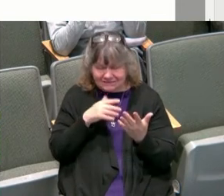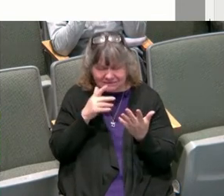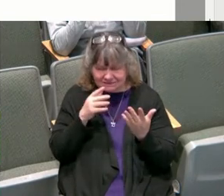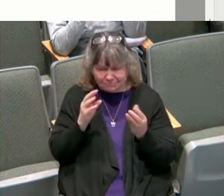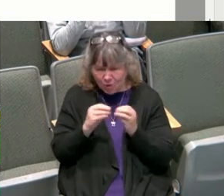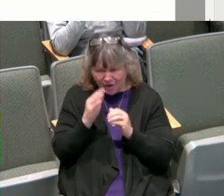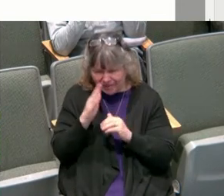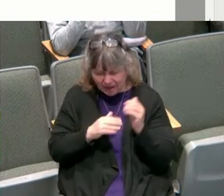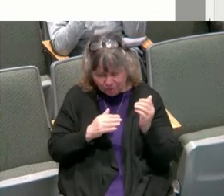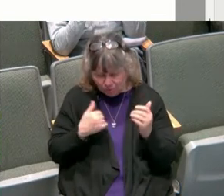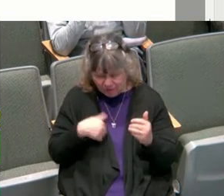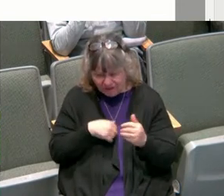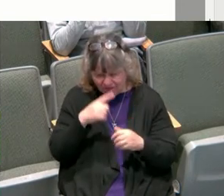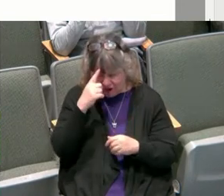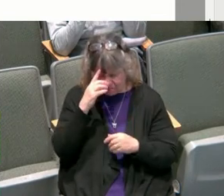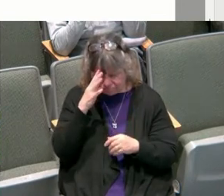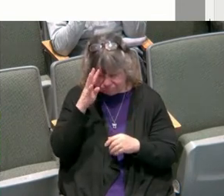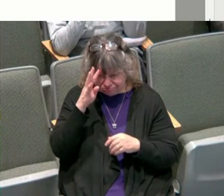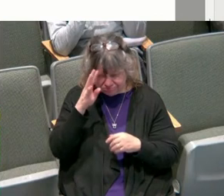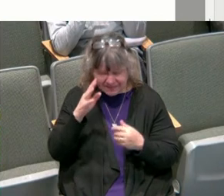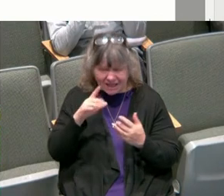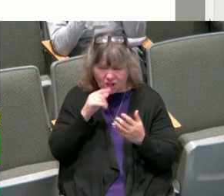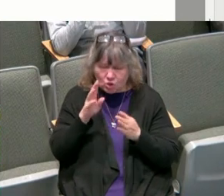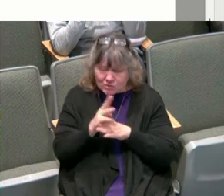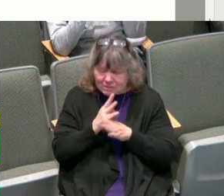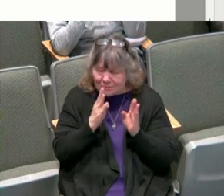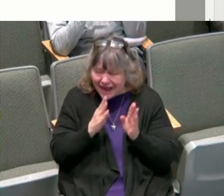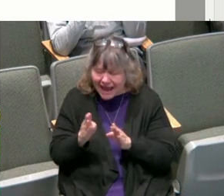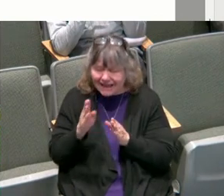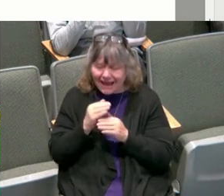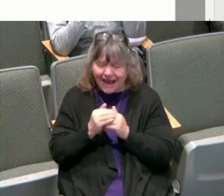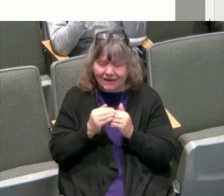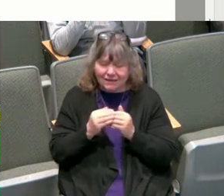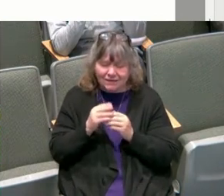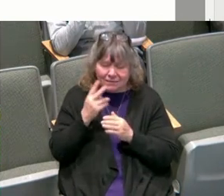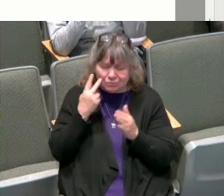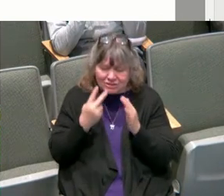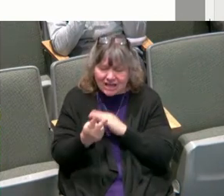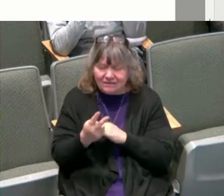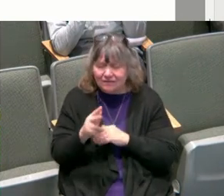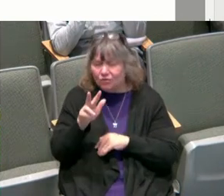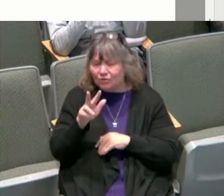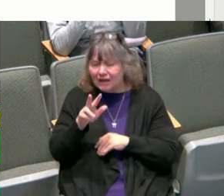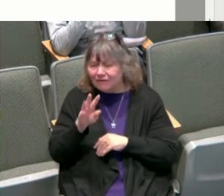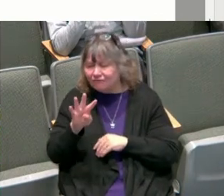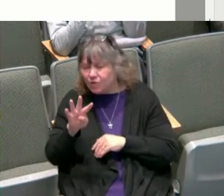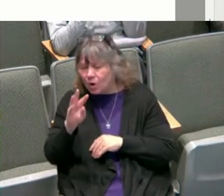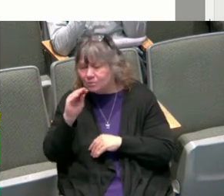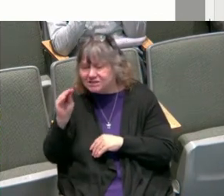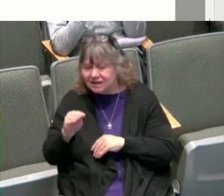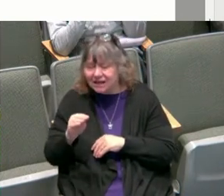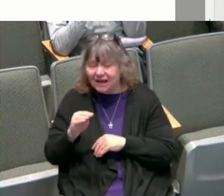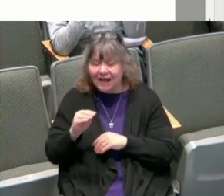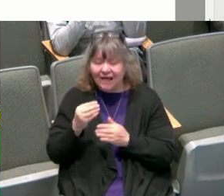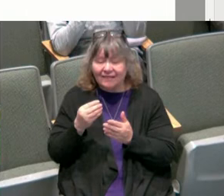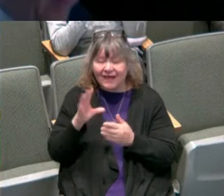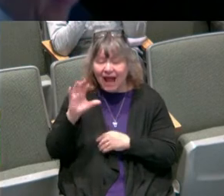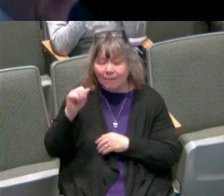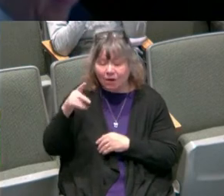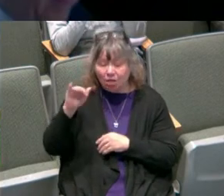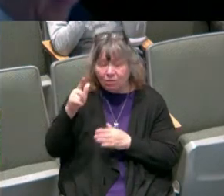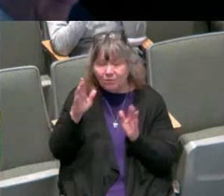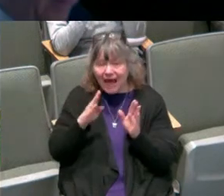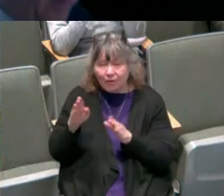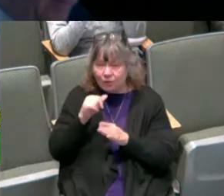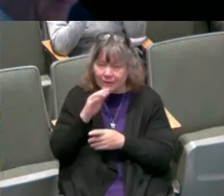initial estimates using planning amounts and projecting 3.4 interest rate the capital plan by itself would add about 30 percent